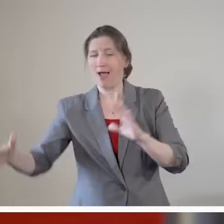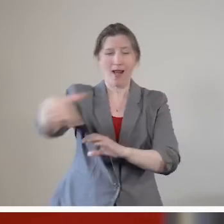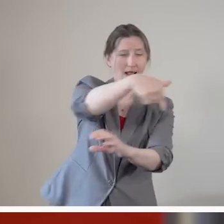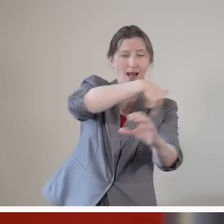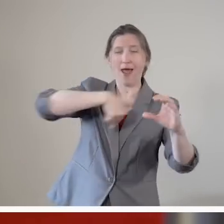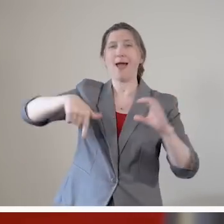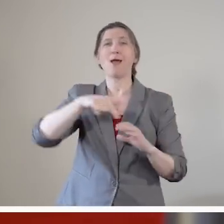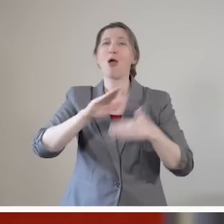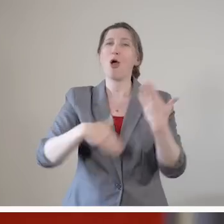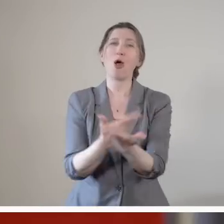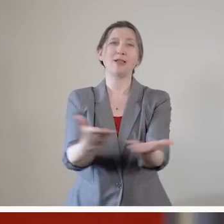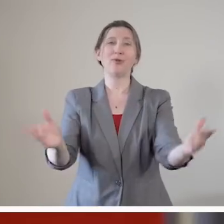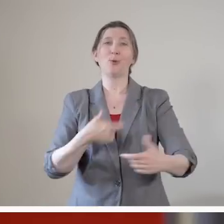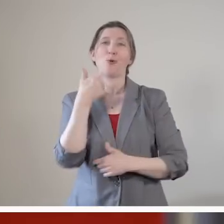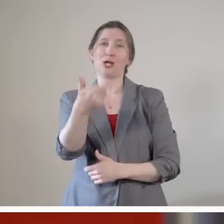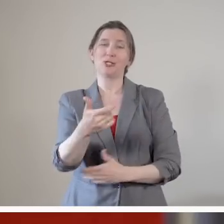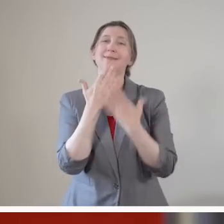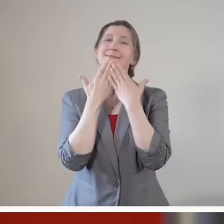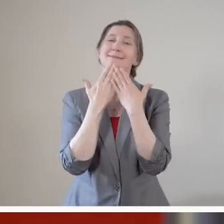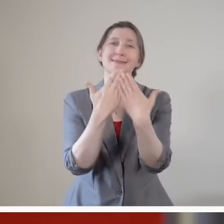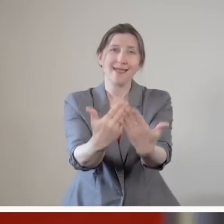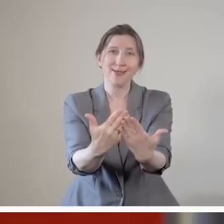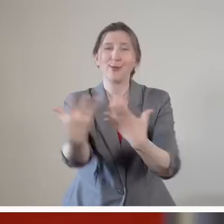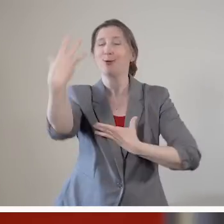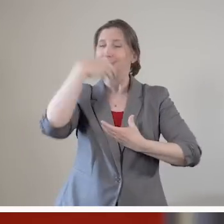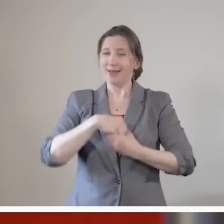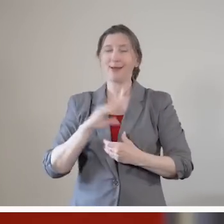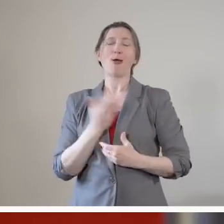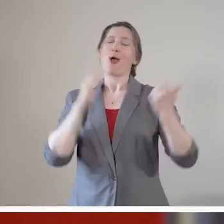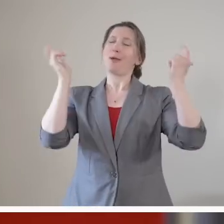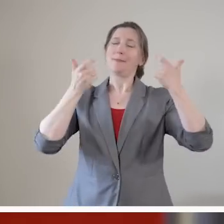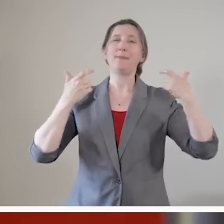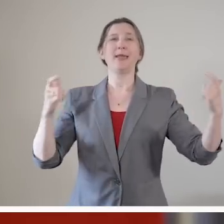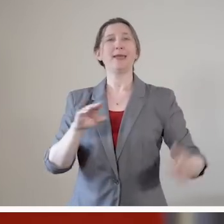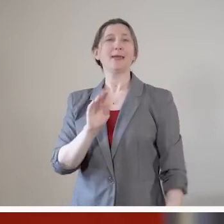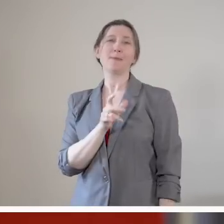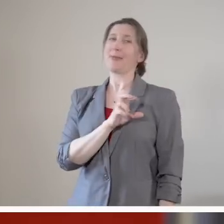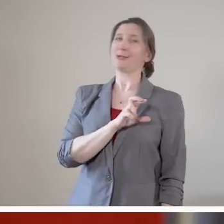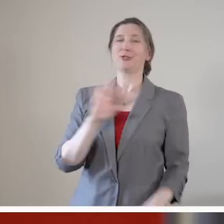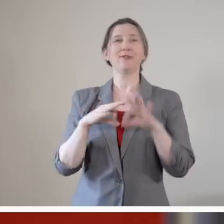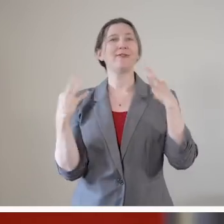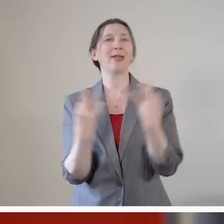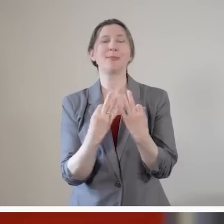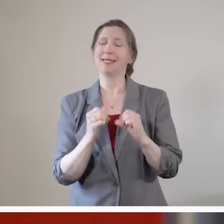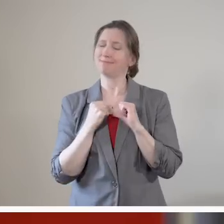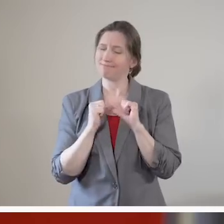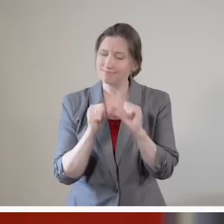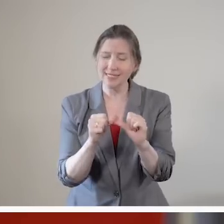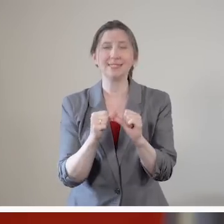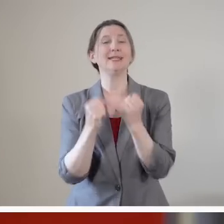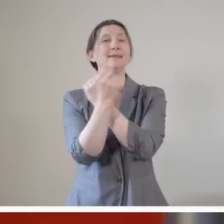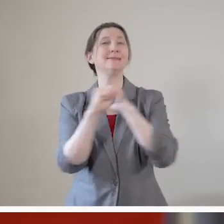and every point in between, thank you for being part of our Big Badger family. Please stay healthy and safe in the